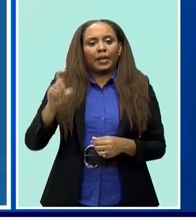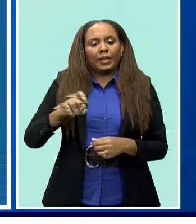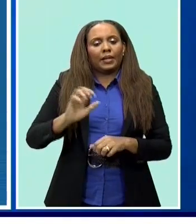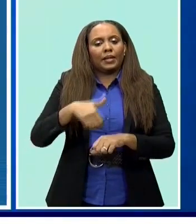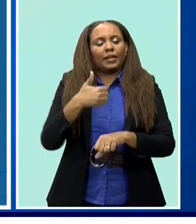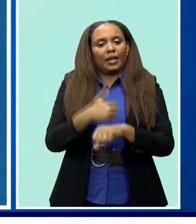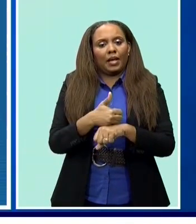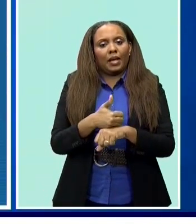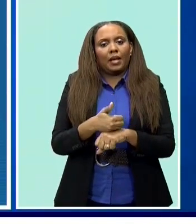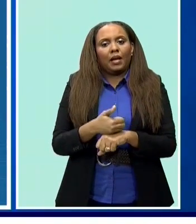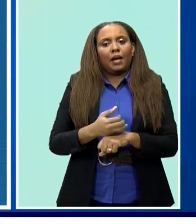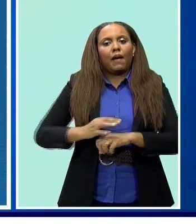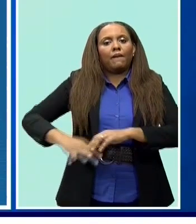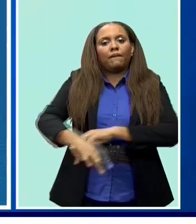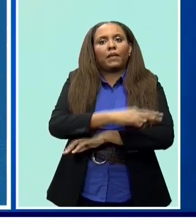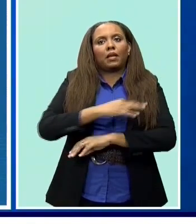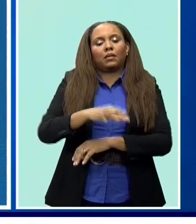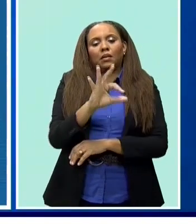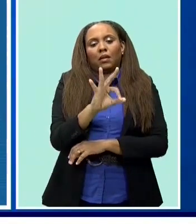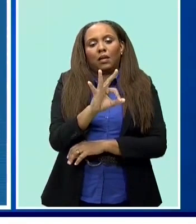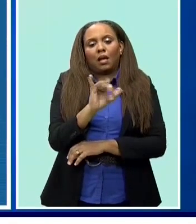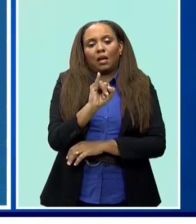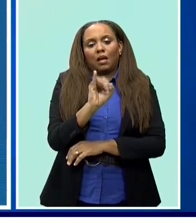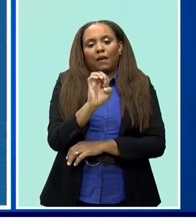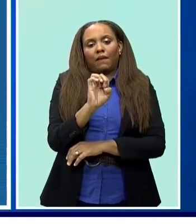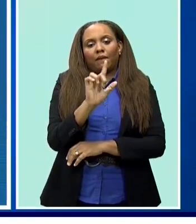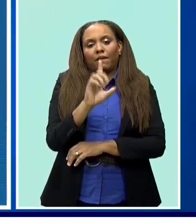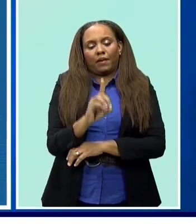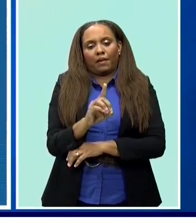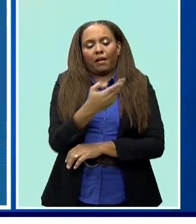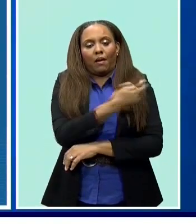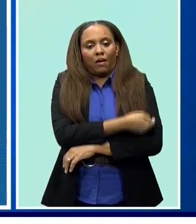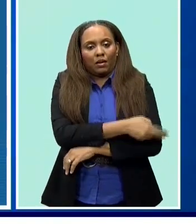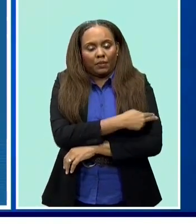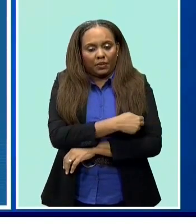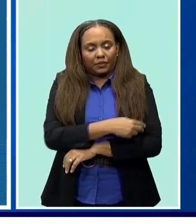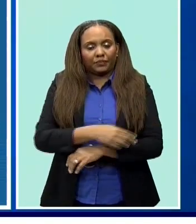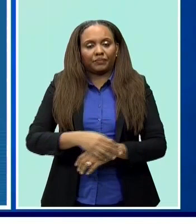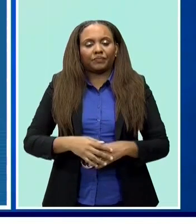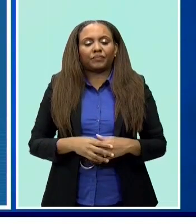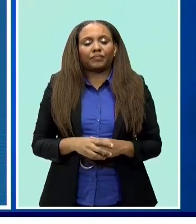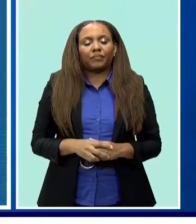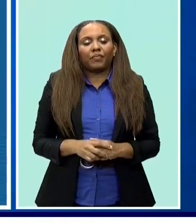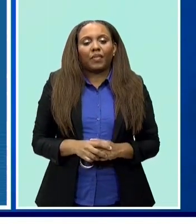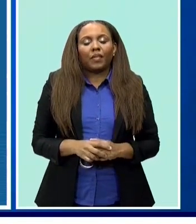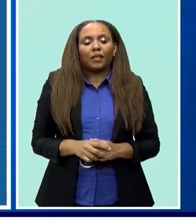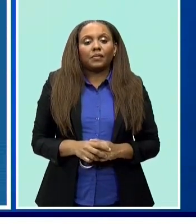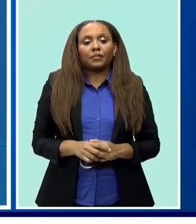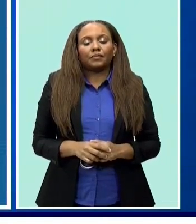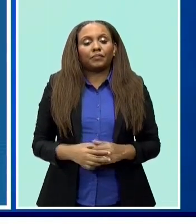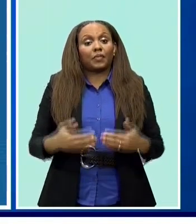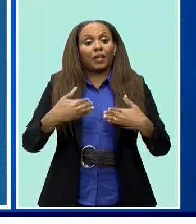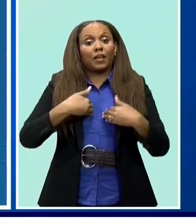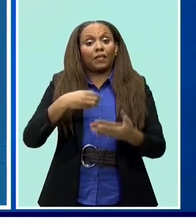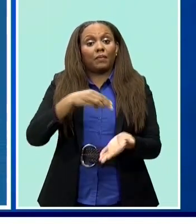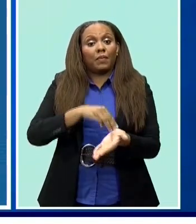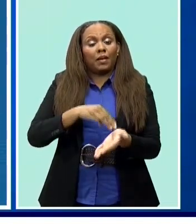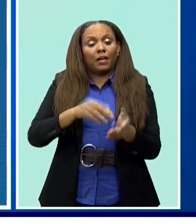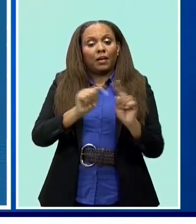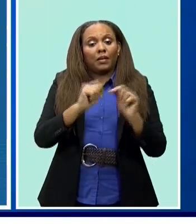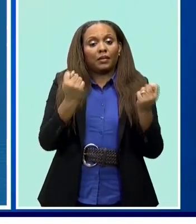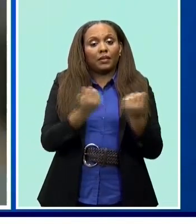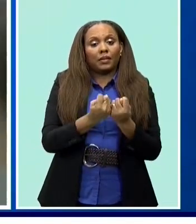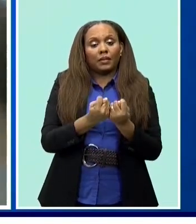Barbados Defense Force. The medical teams that are being trained with the collaboration of the Barbados